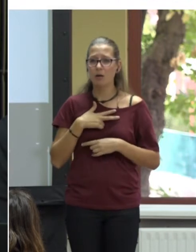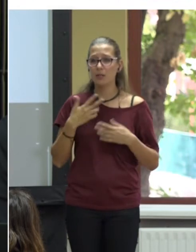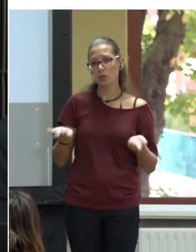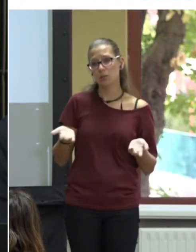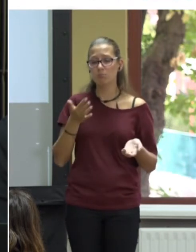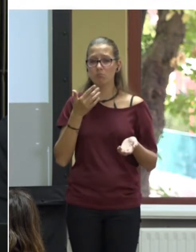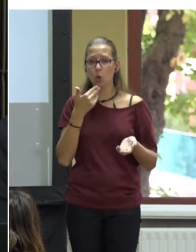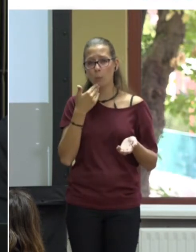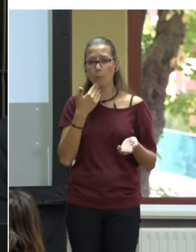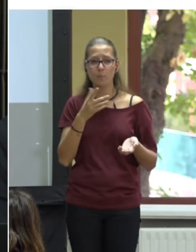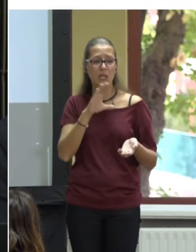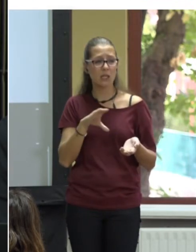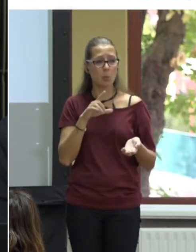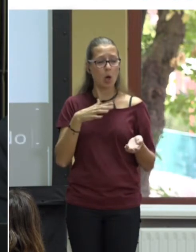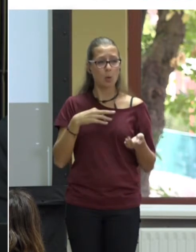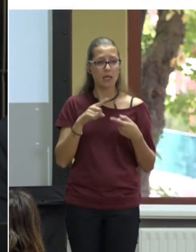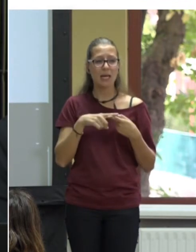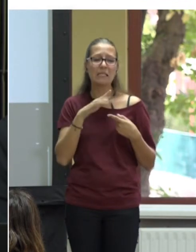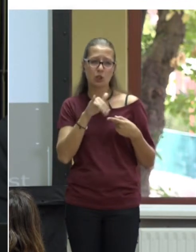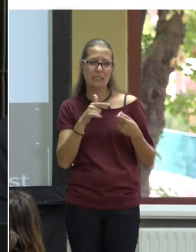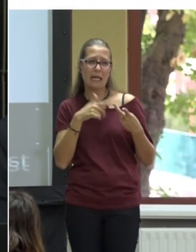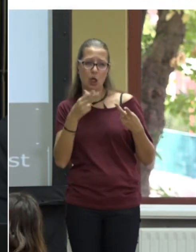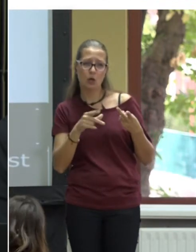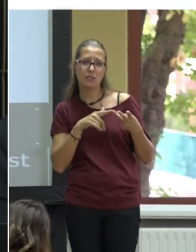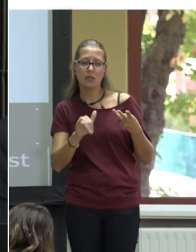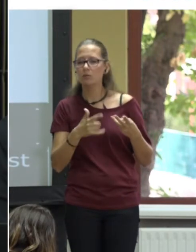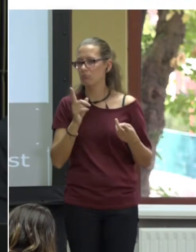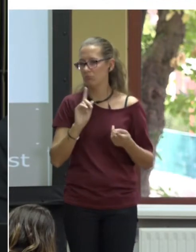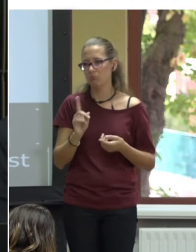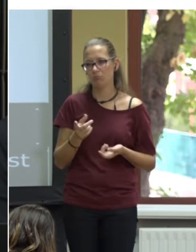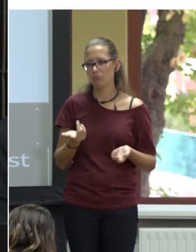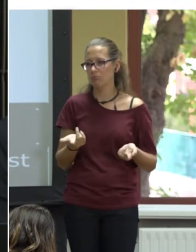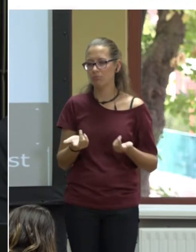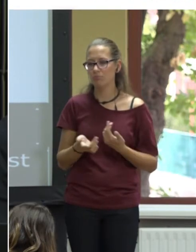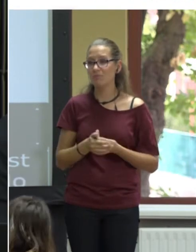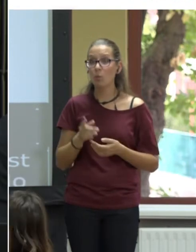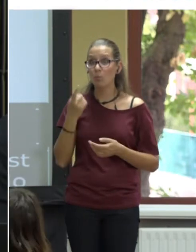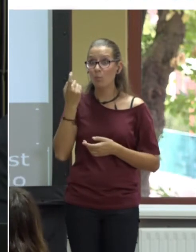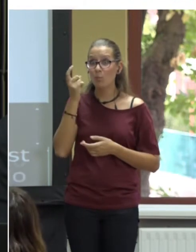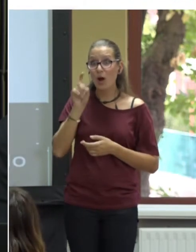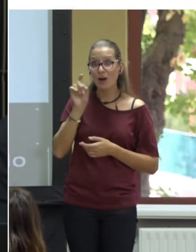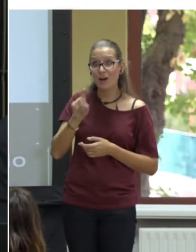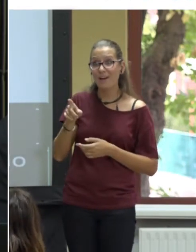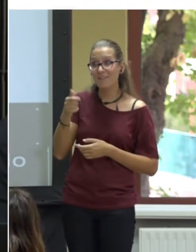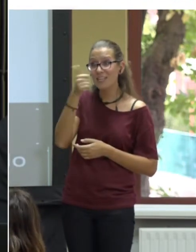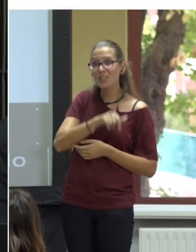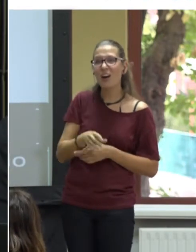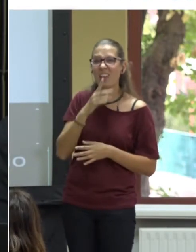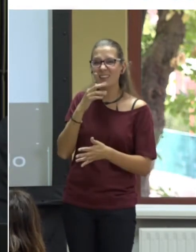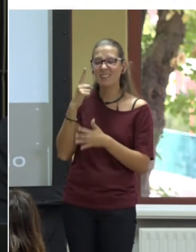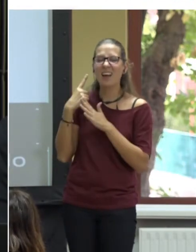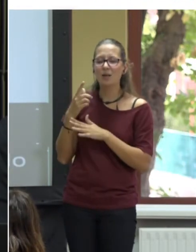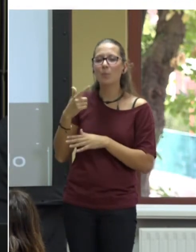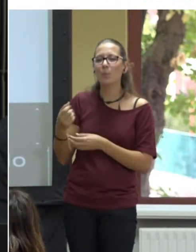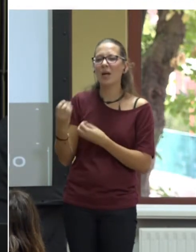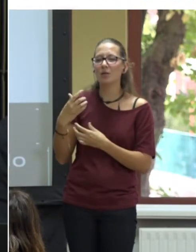can do that or they cannot do that. A professor once came up to me 6 years ago and said, like, stop thinking like you try not